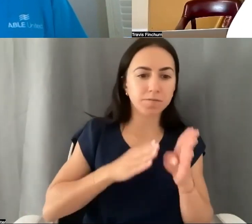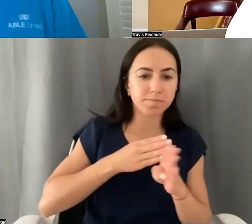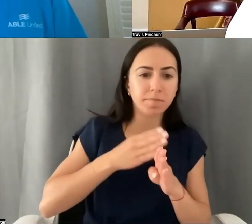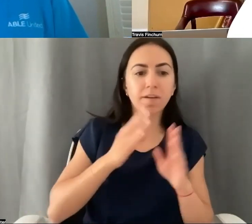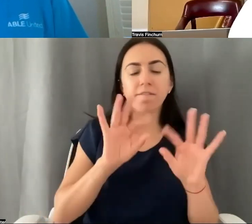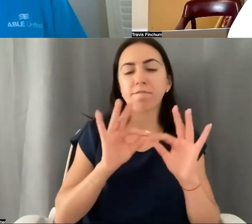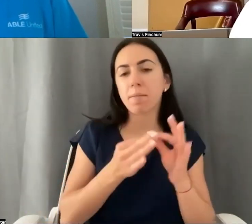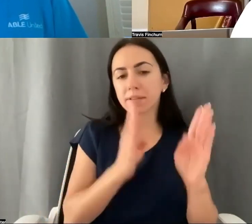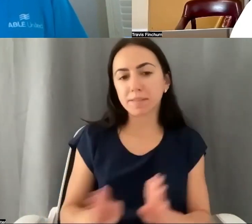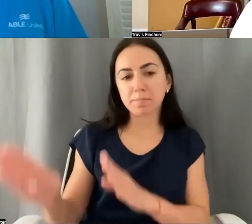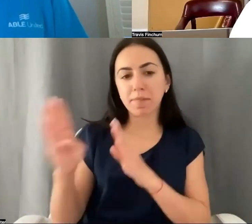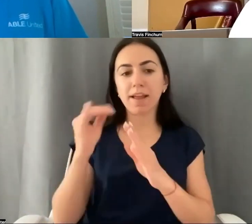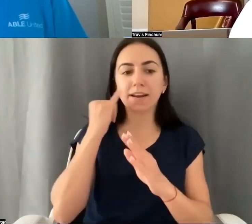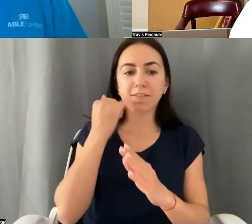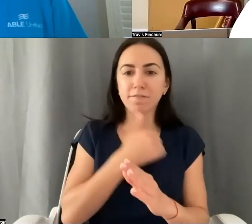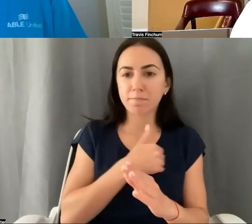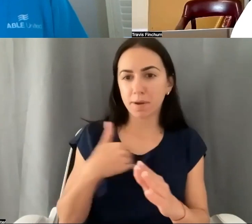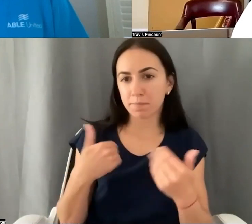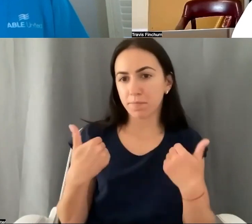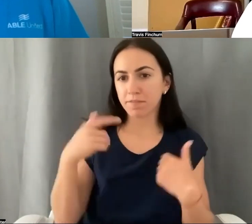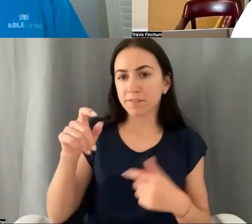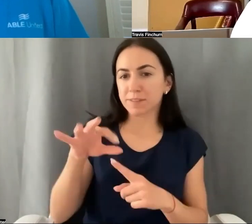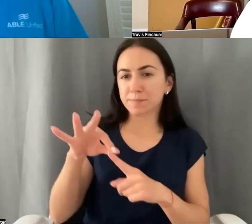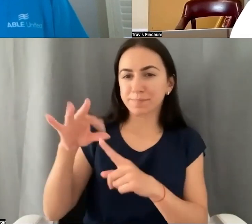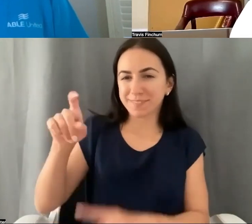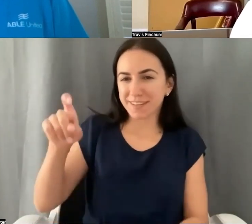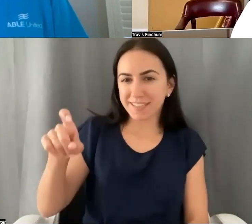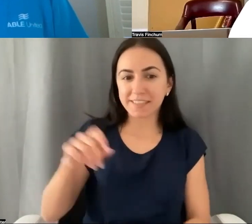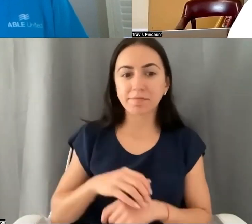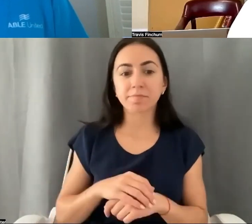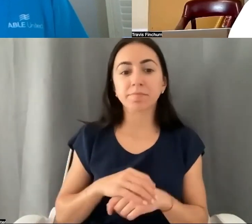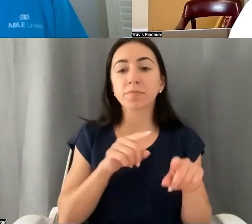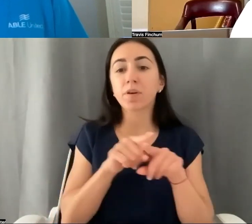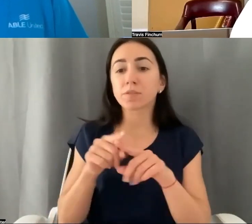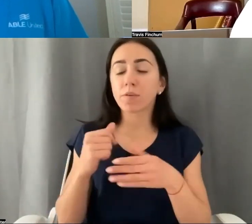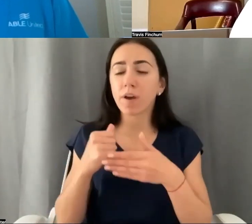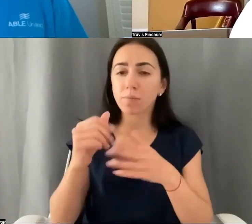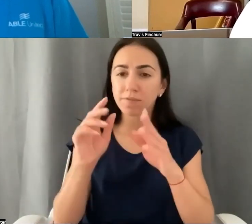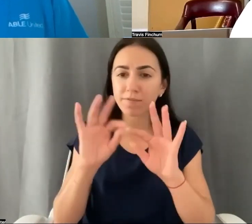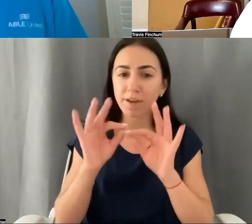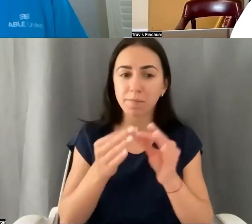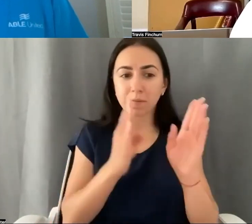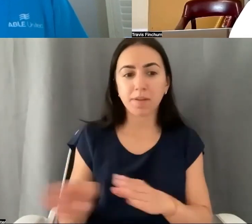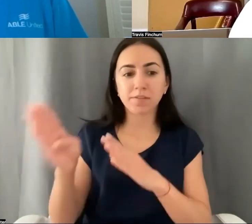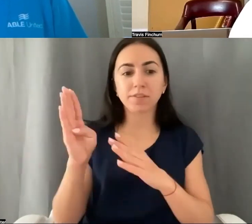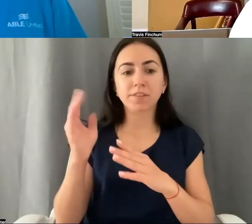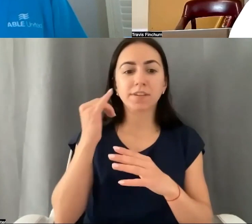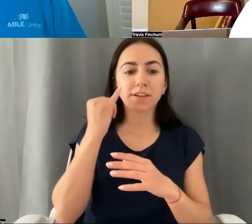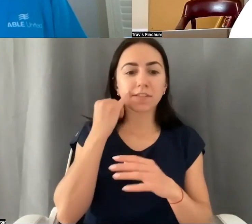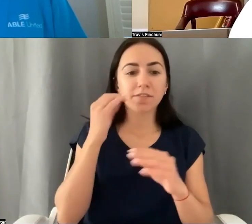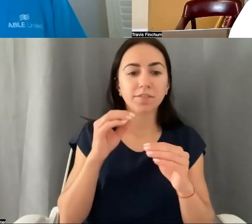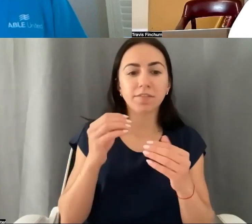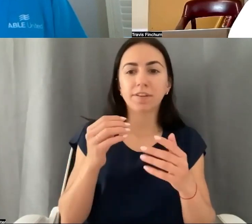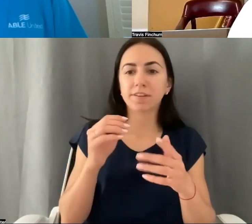plan for a member with special needs. He also helps families plan for incapacity through alternatives